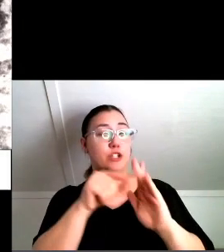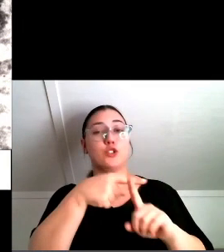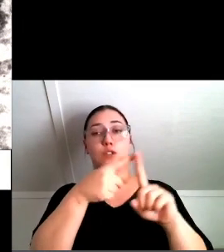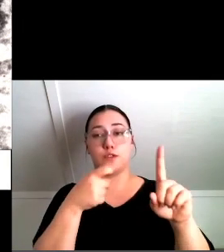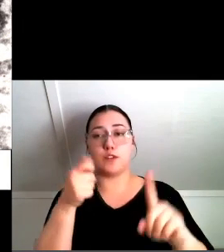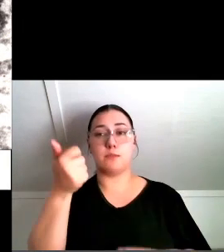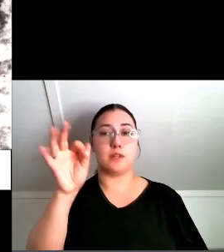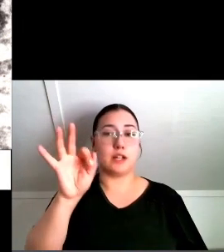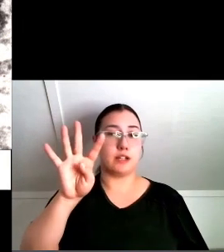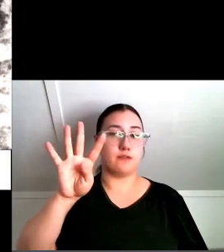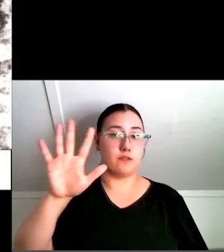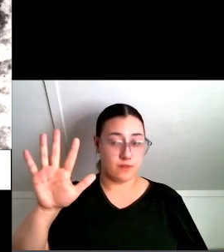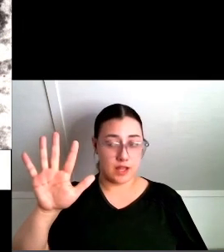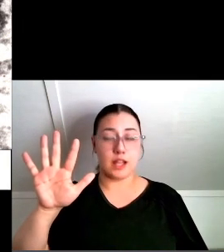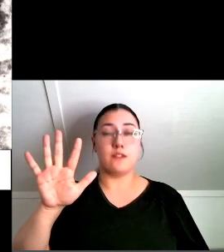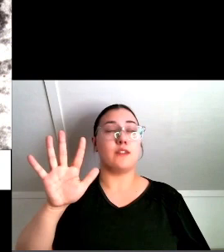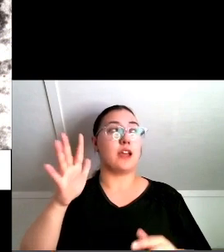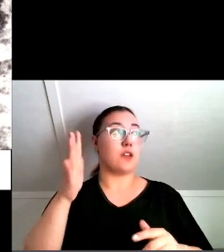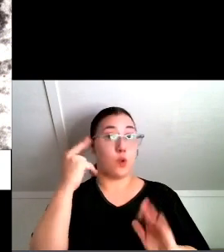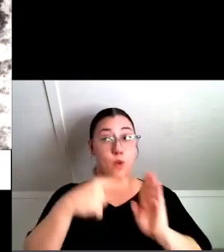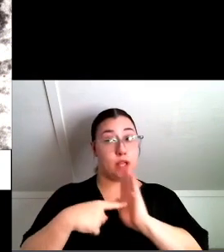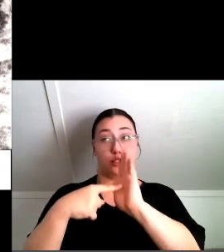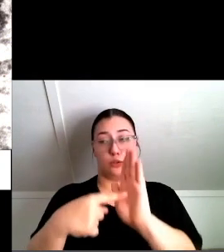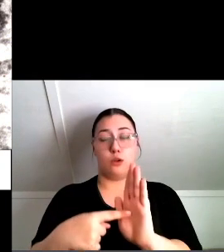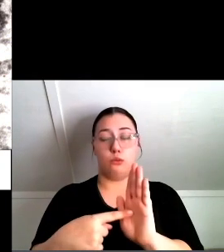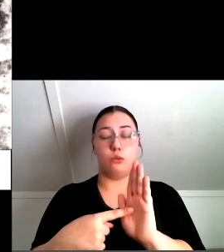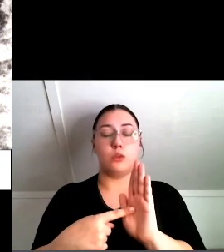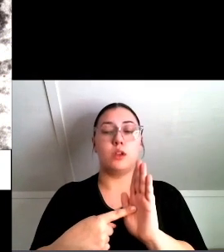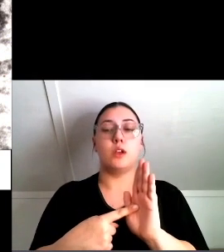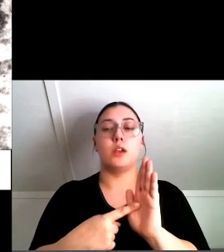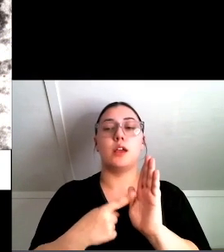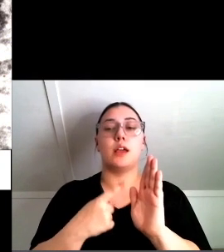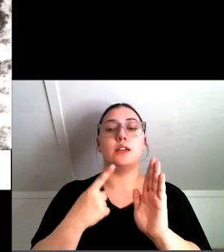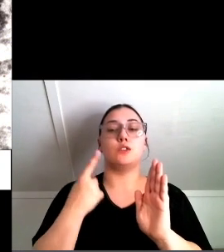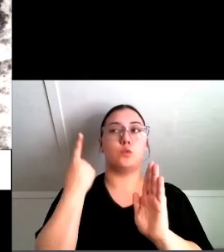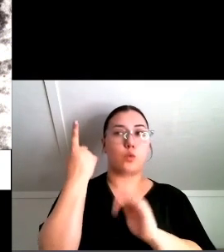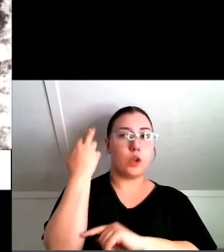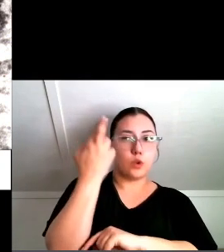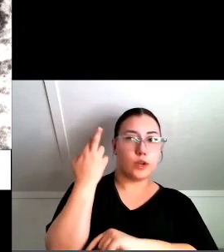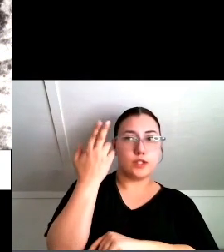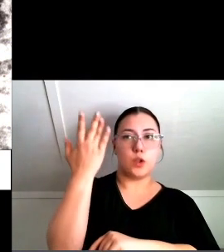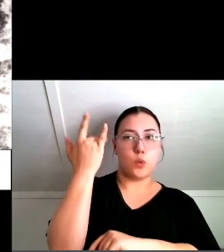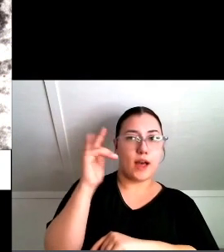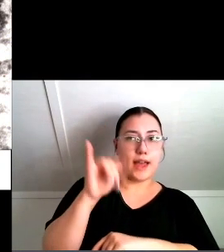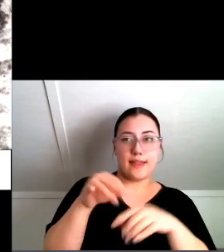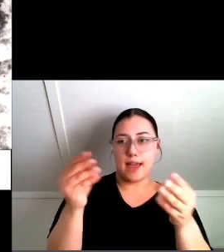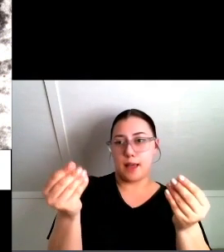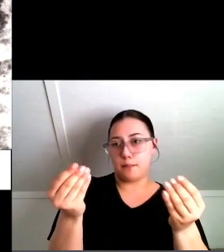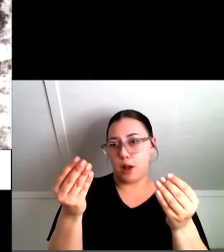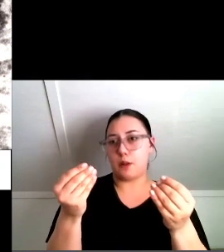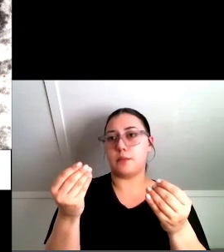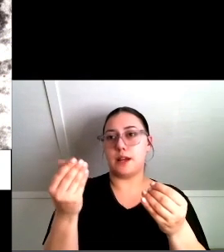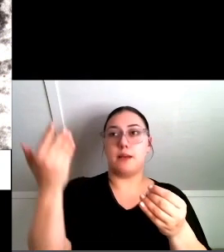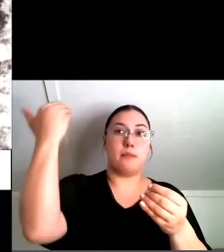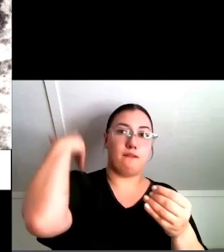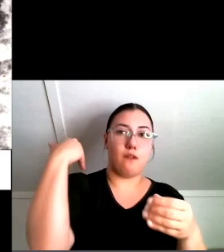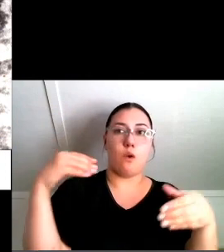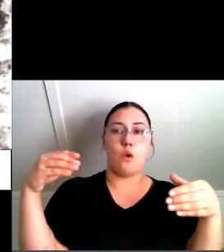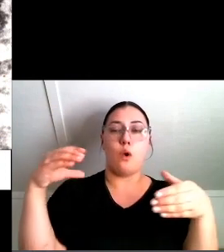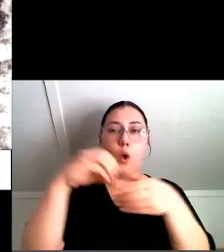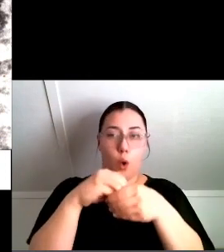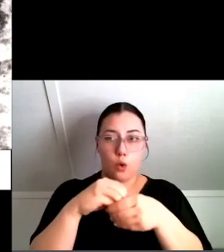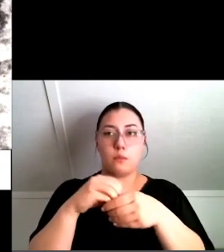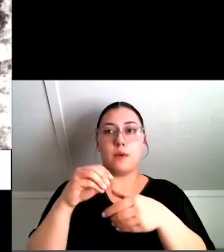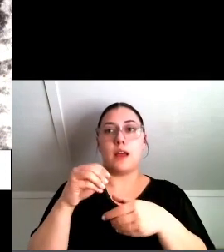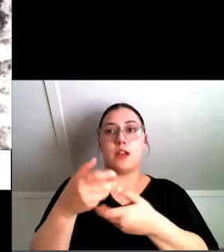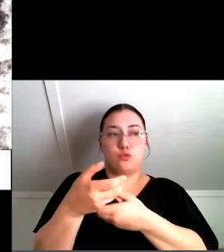reason I bring it up is because, like, one of the prime narratives about why the Hunger for Property went from being owned by a trust associated with the